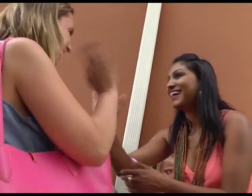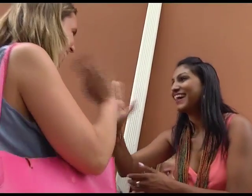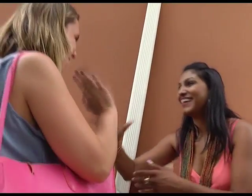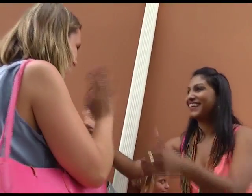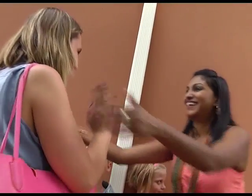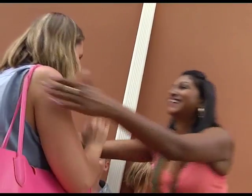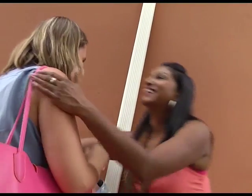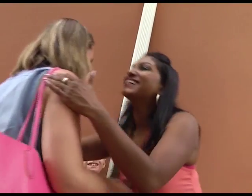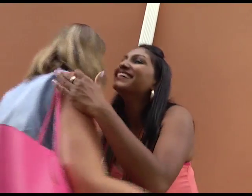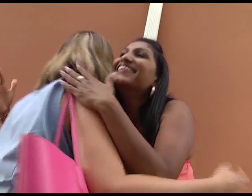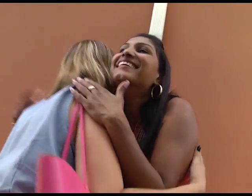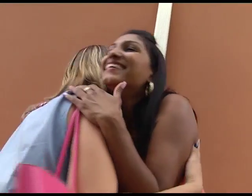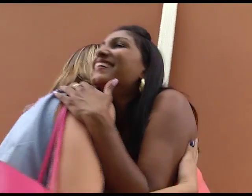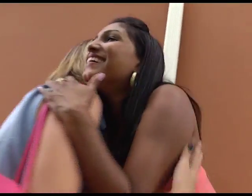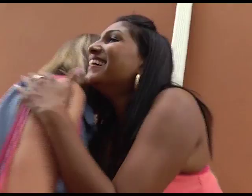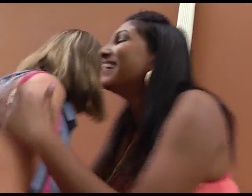Hello. Hi.